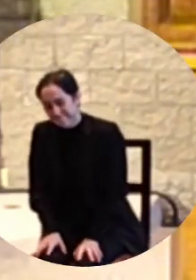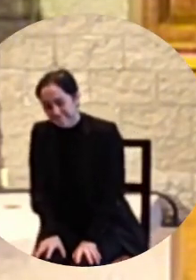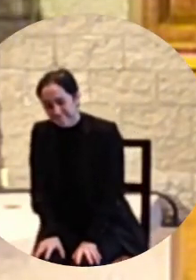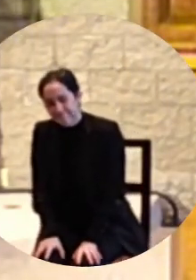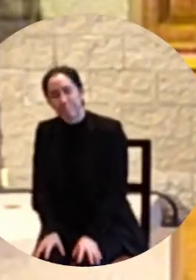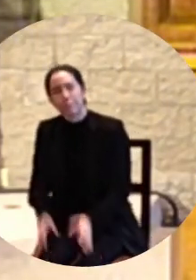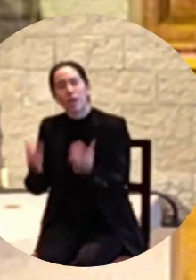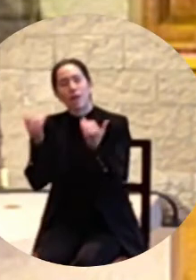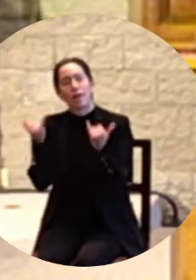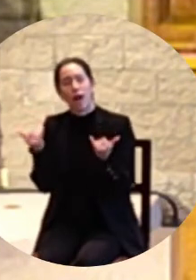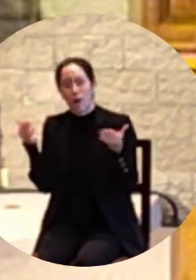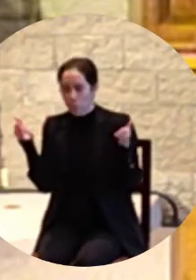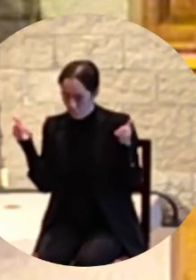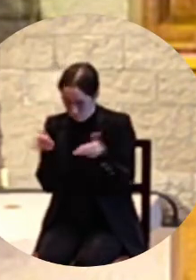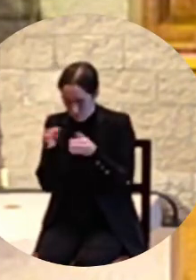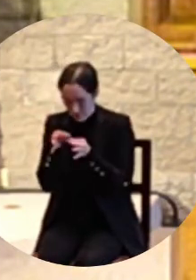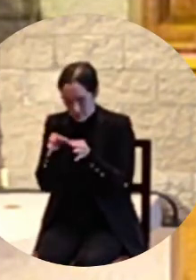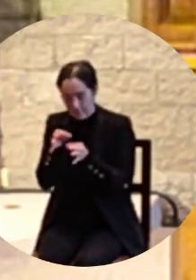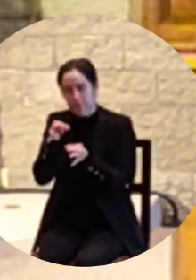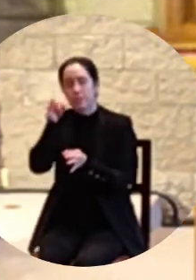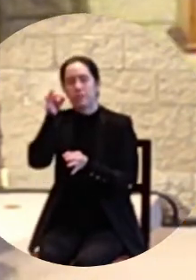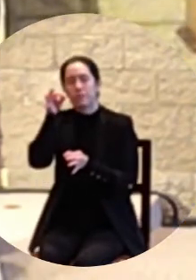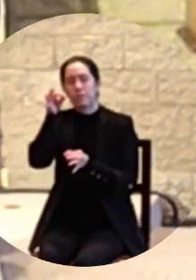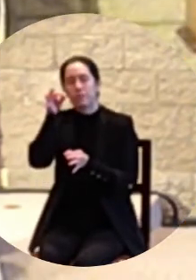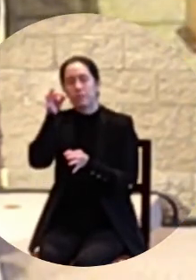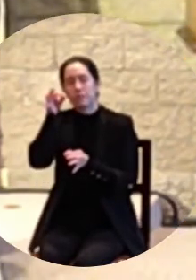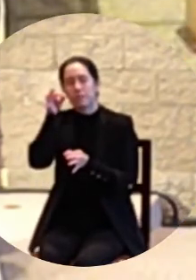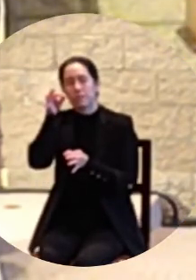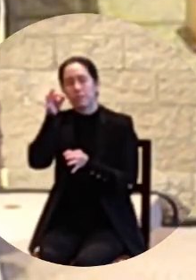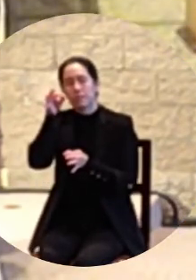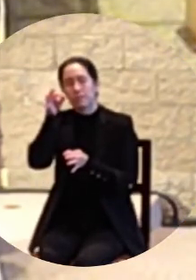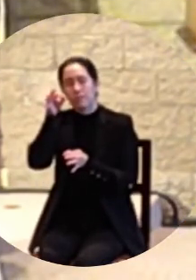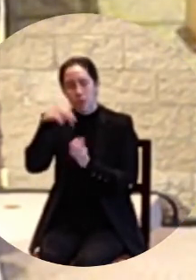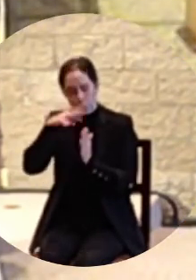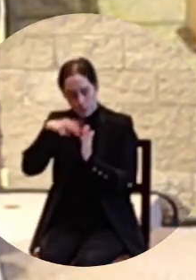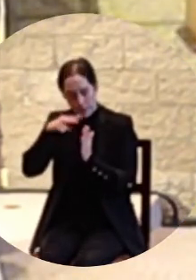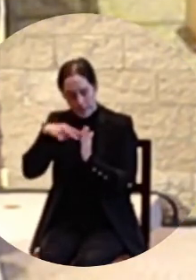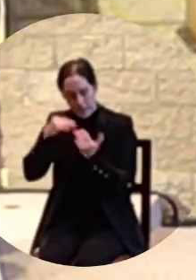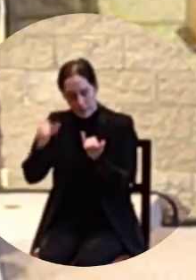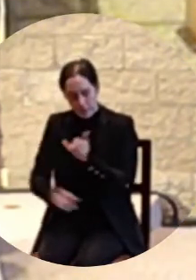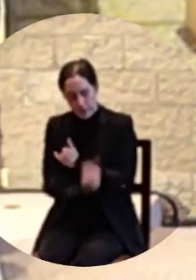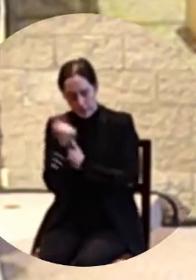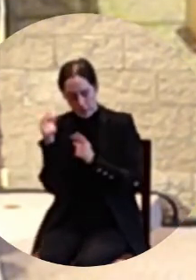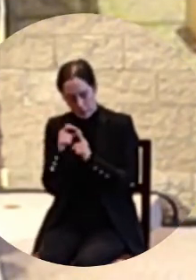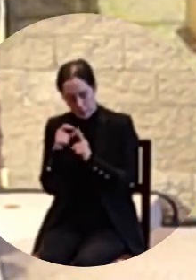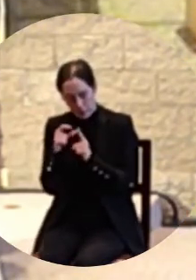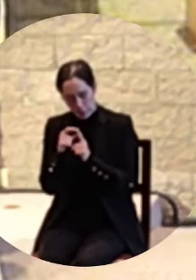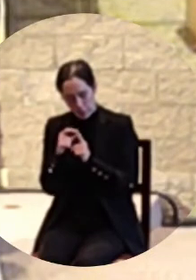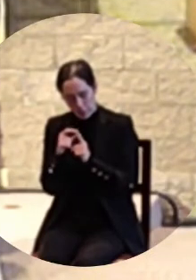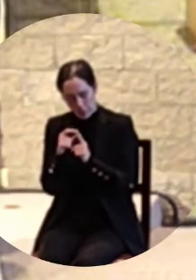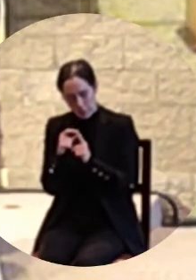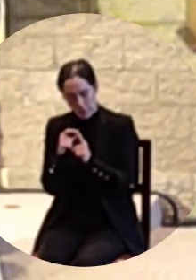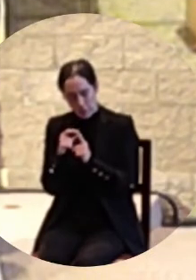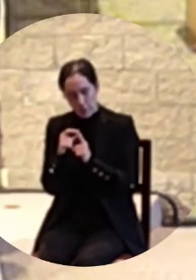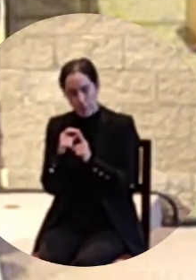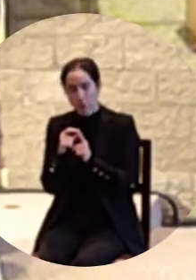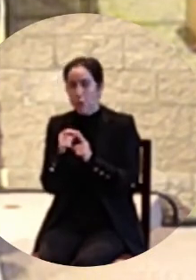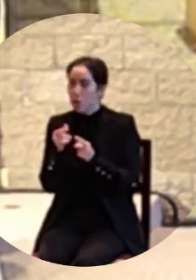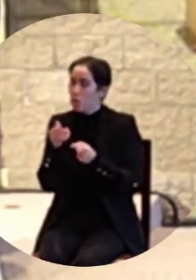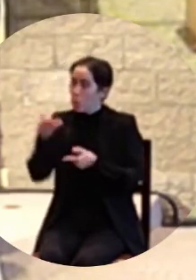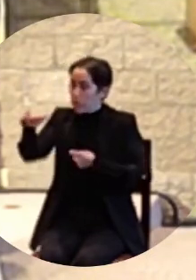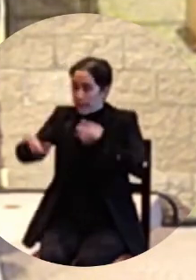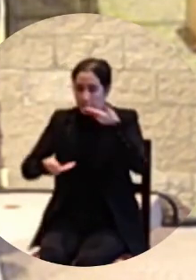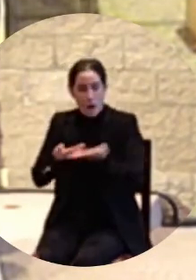We now move deeper into spirit with the reading of the daily word. You are invited